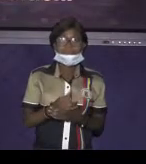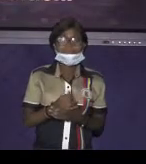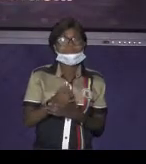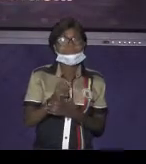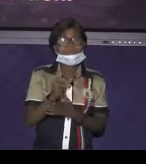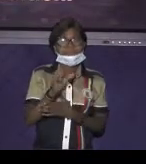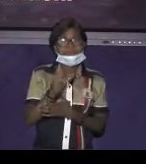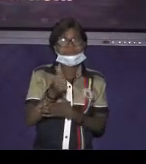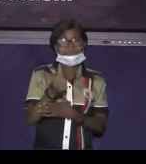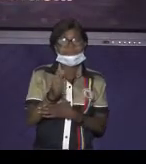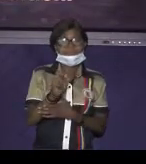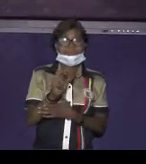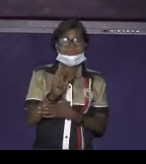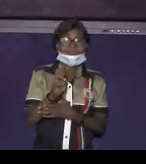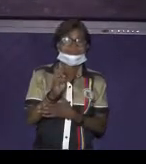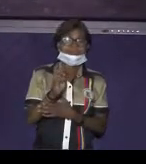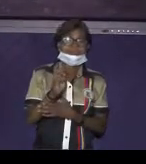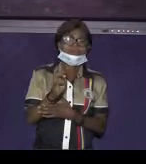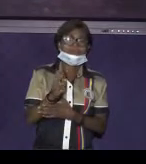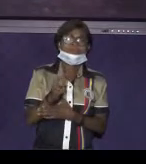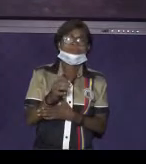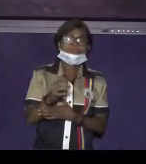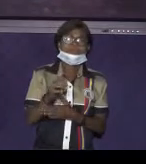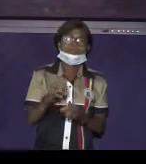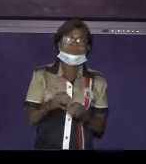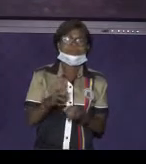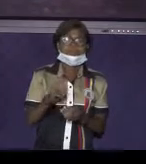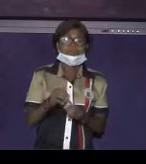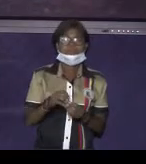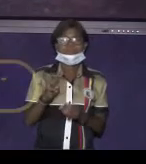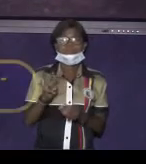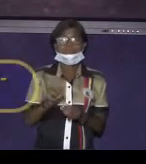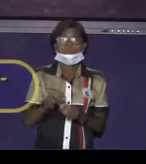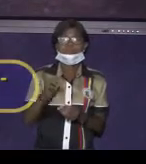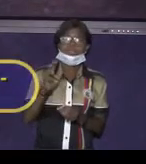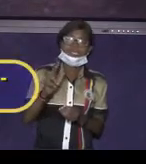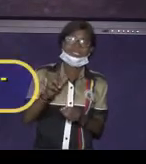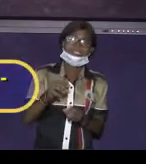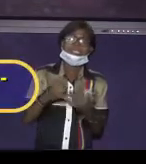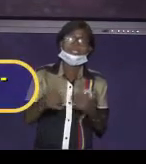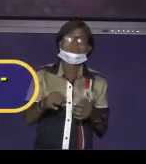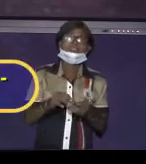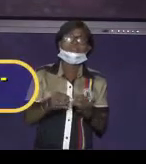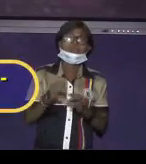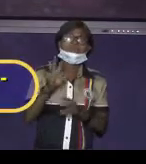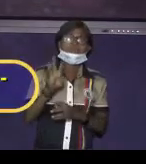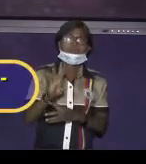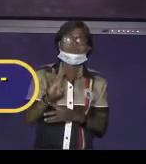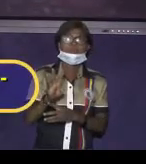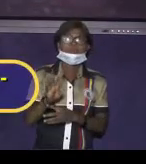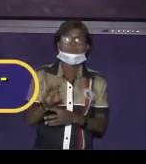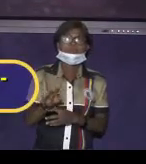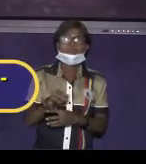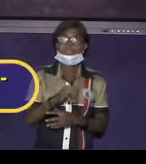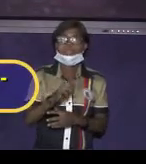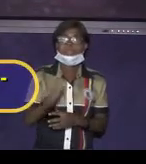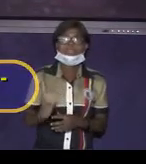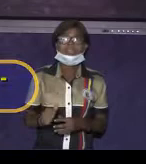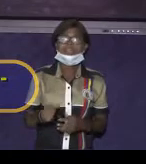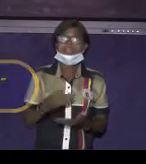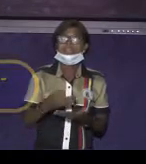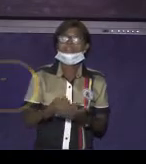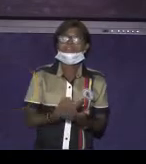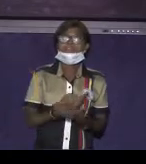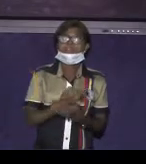about savanna, and derived savanna, rainforest, and now on to swamp. A